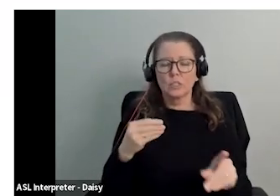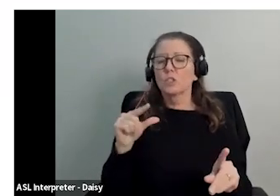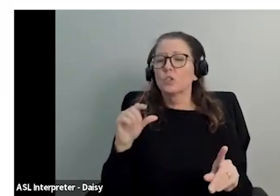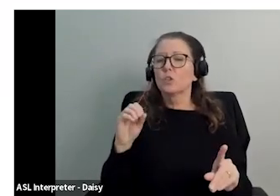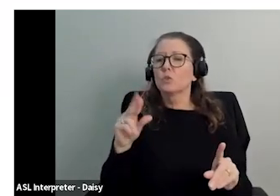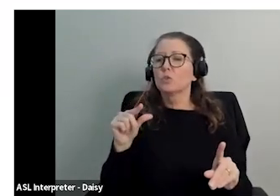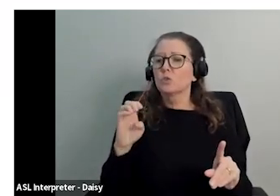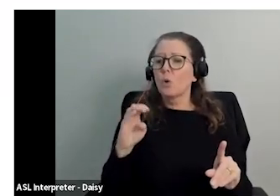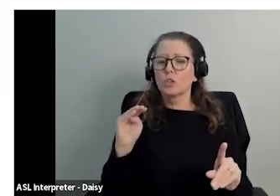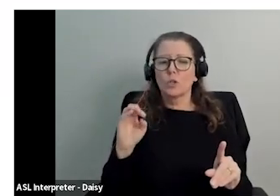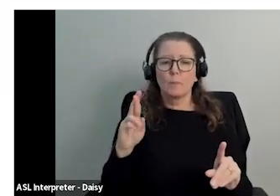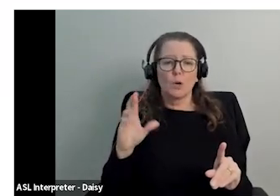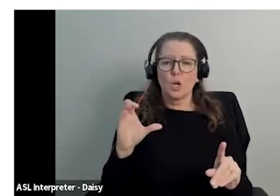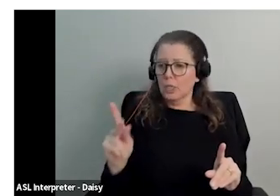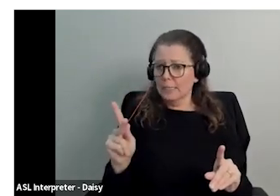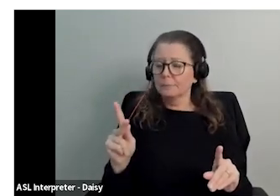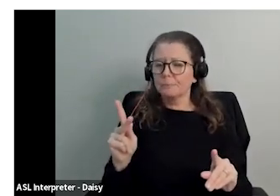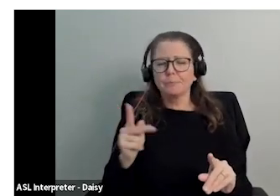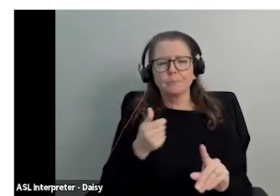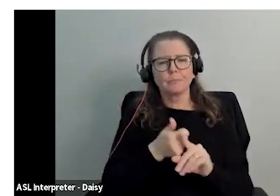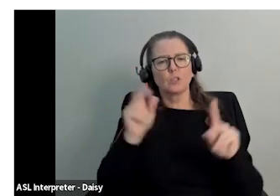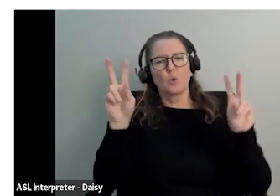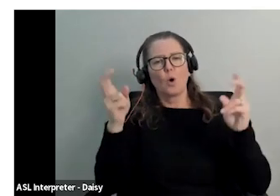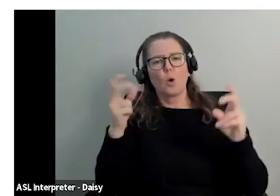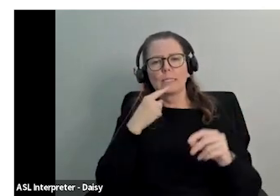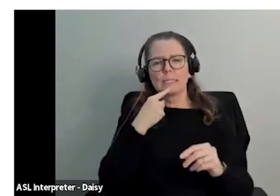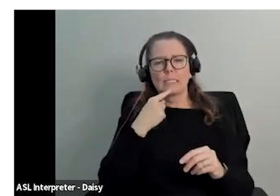we have this quote where he's saying that we